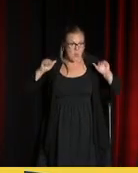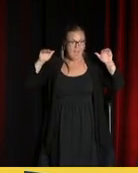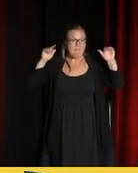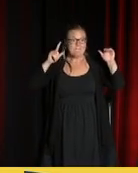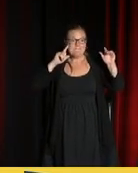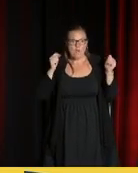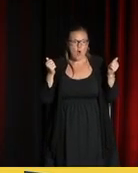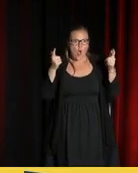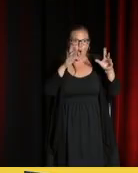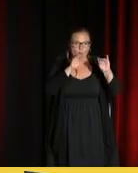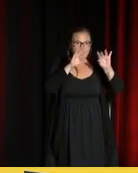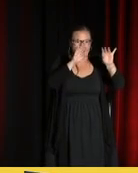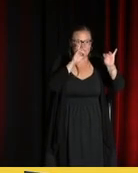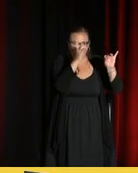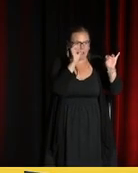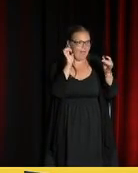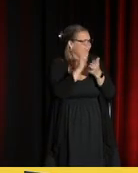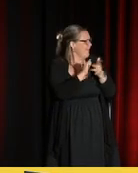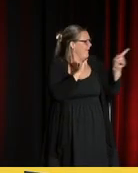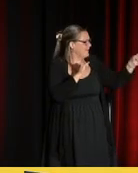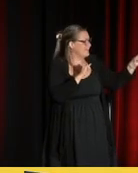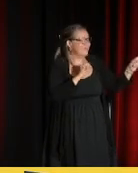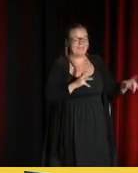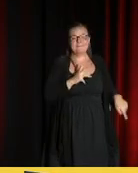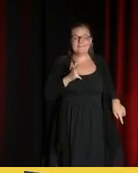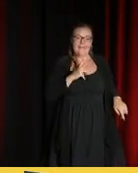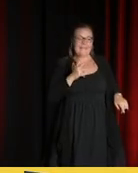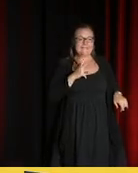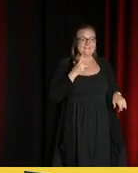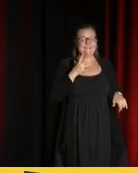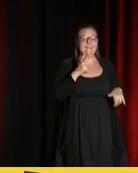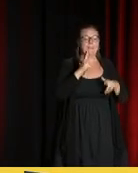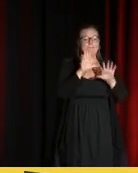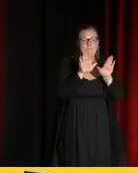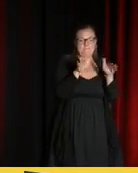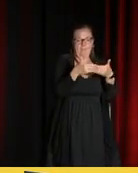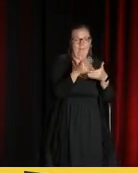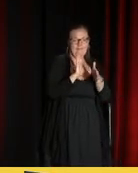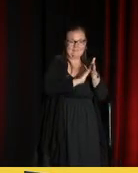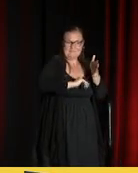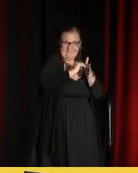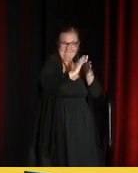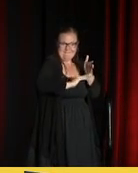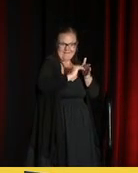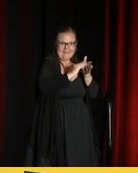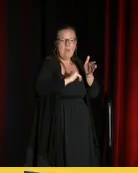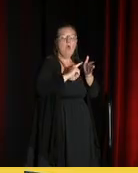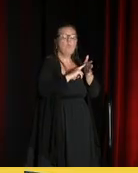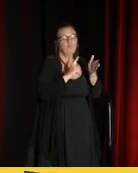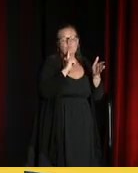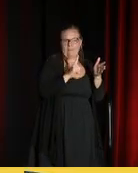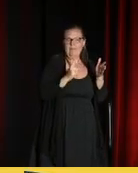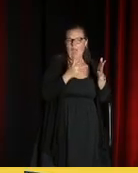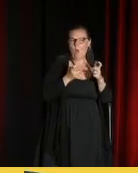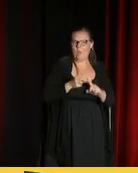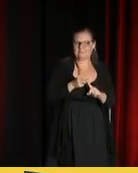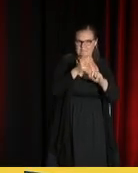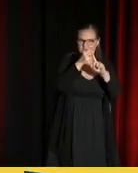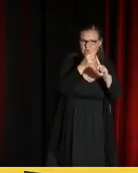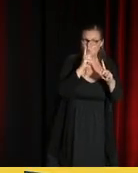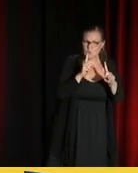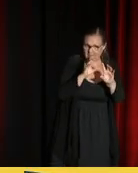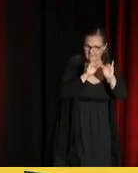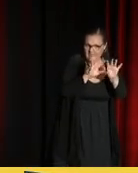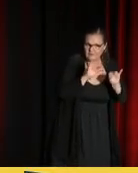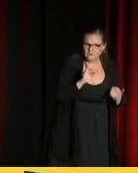magic trick looks sort of like this, a fancy painted box. And when we wanted to make it really special, really